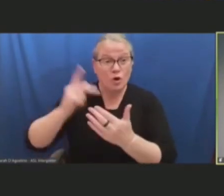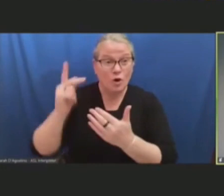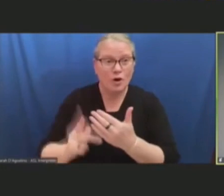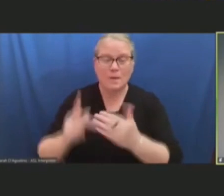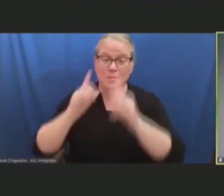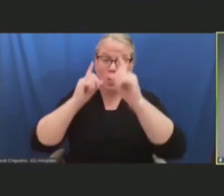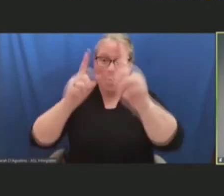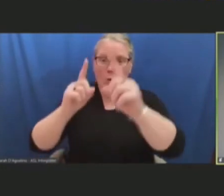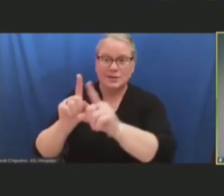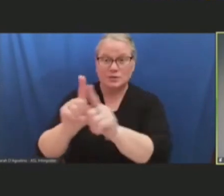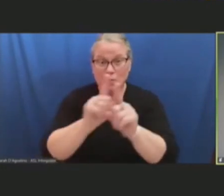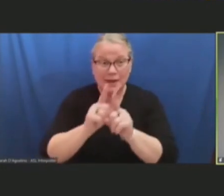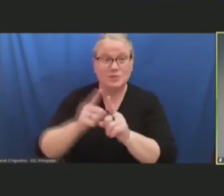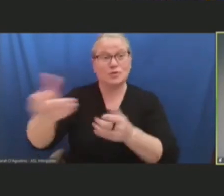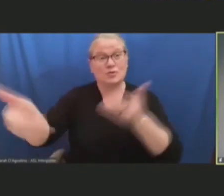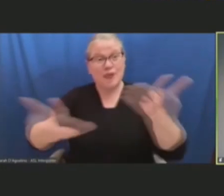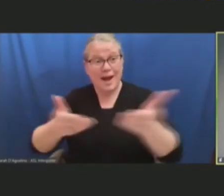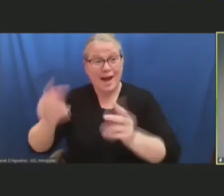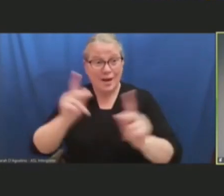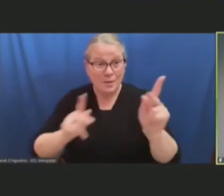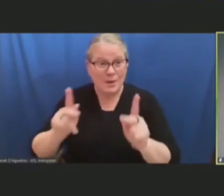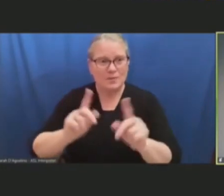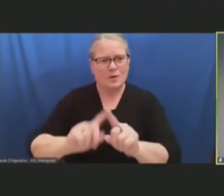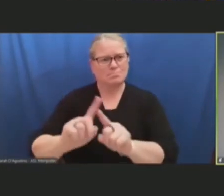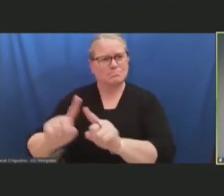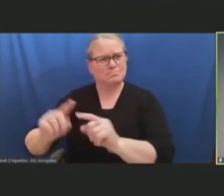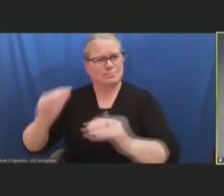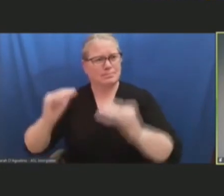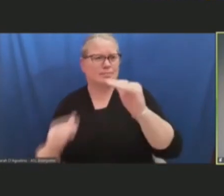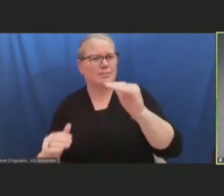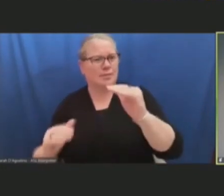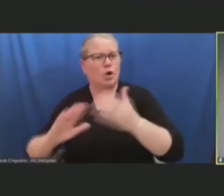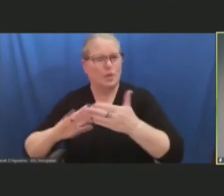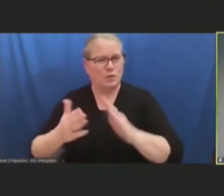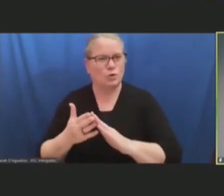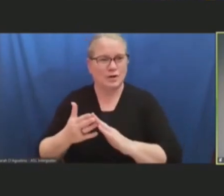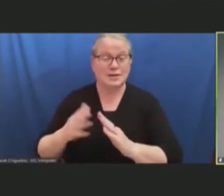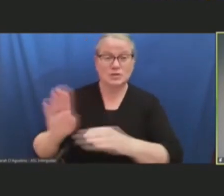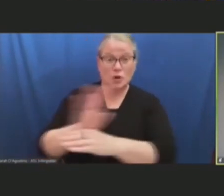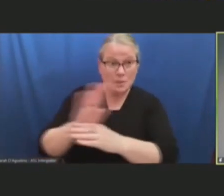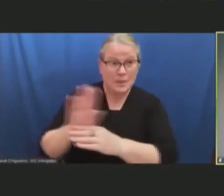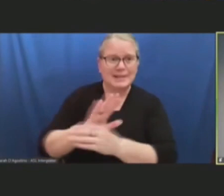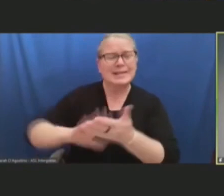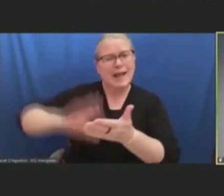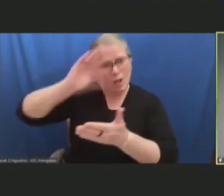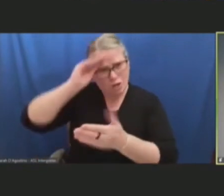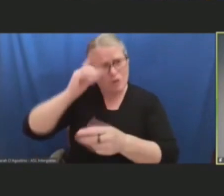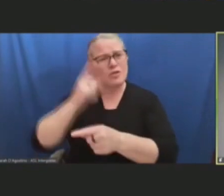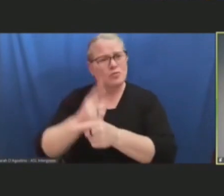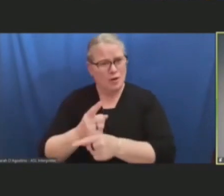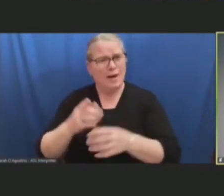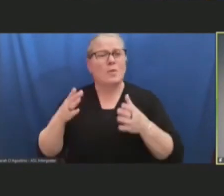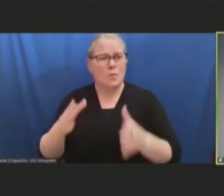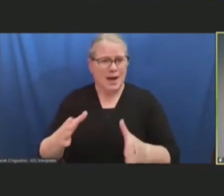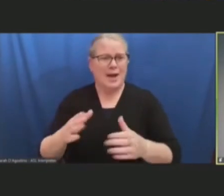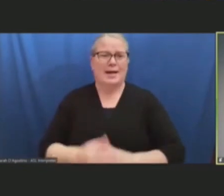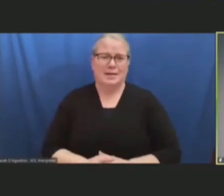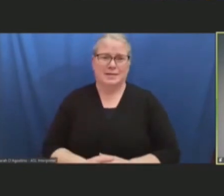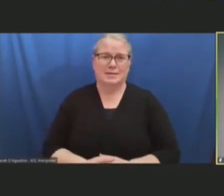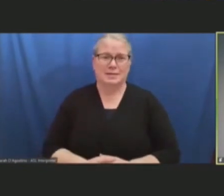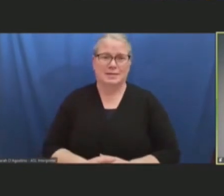hire individuals from these underserved communities so that they're able to learn the business the right way. We are tired as